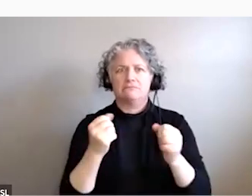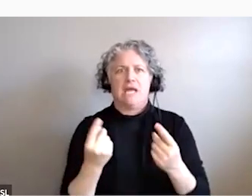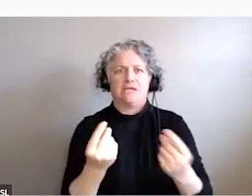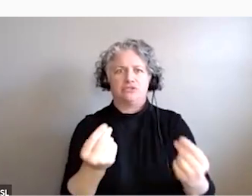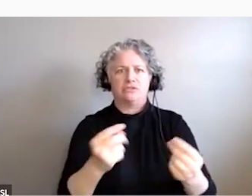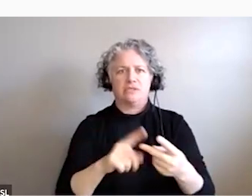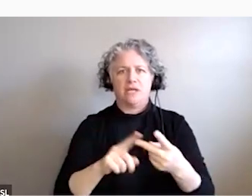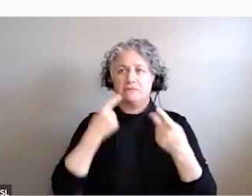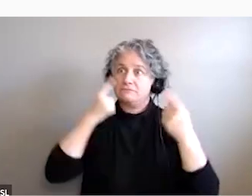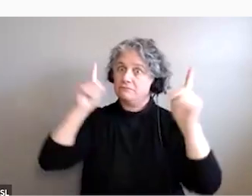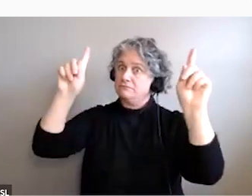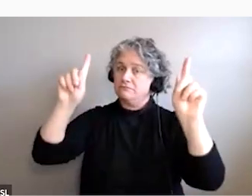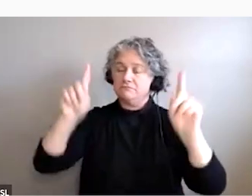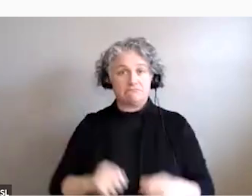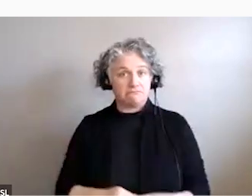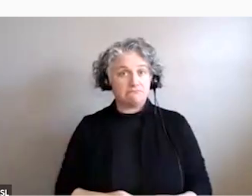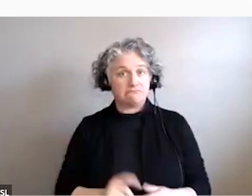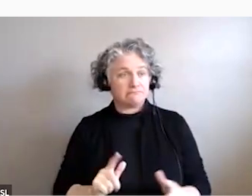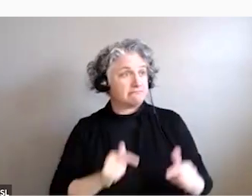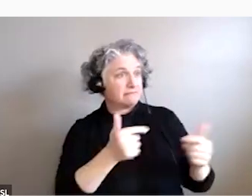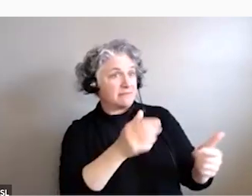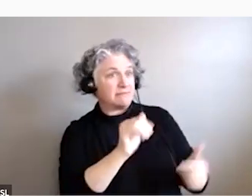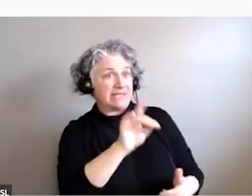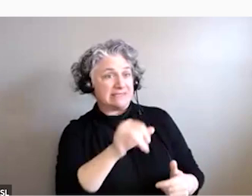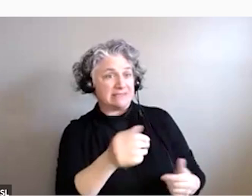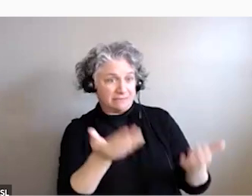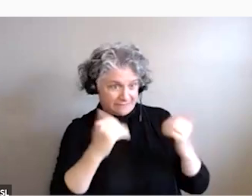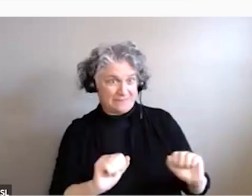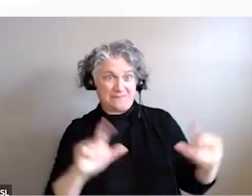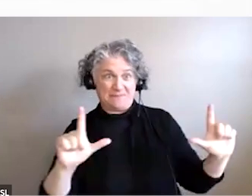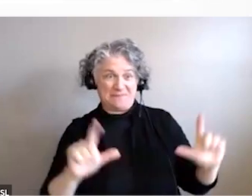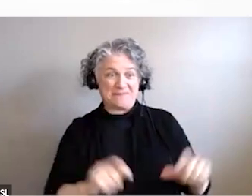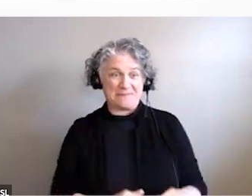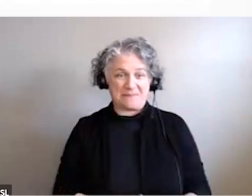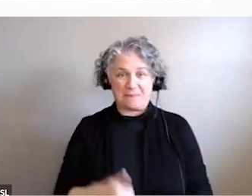Back to you, Mandy. And we're already on the next slide.